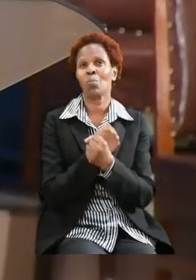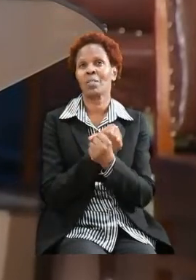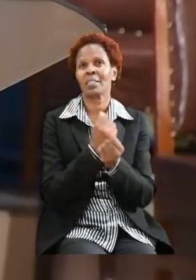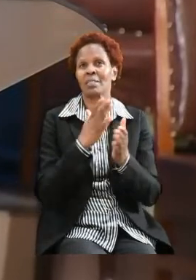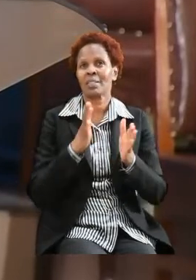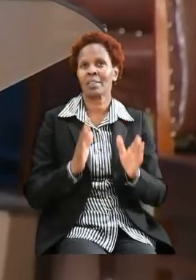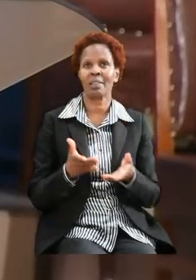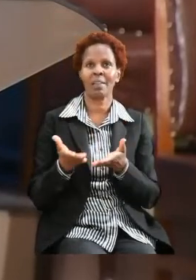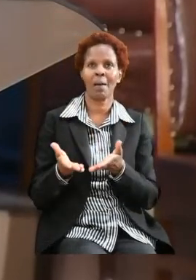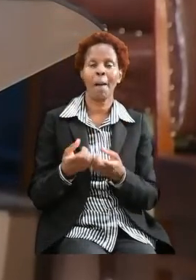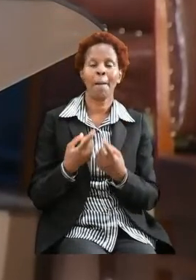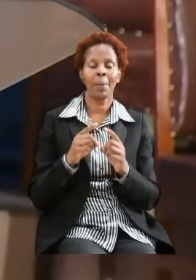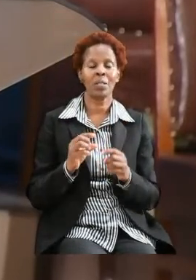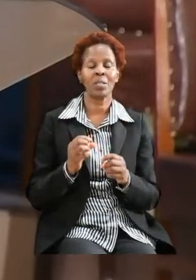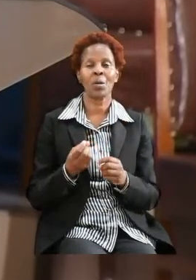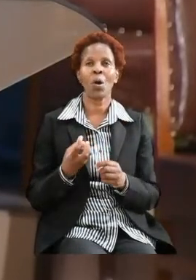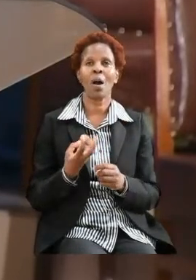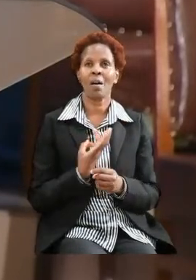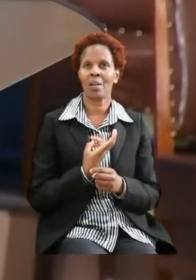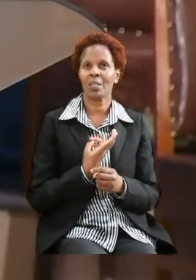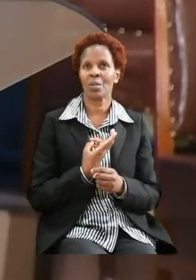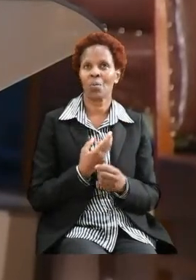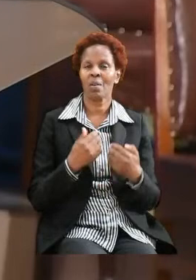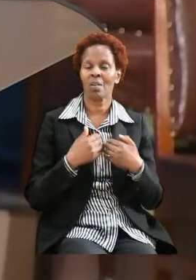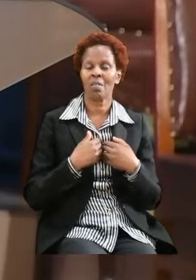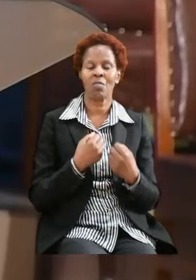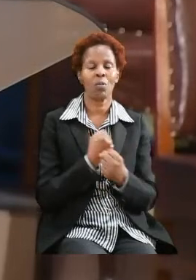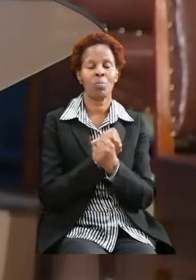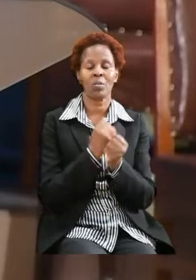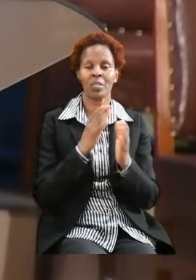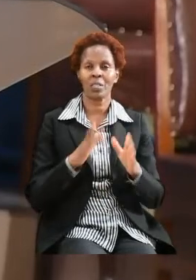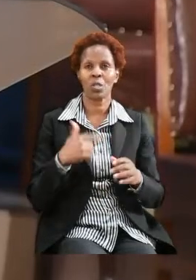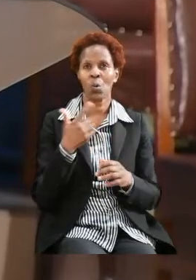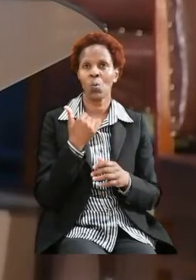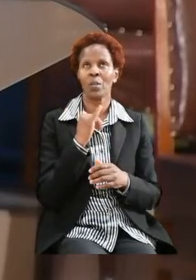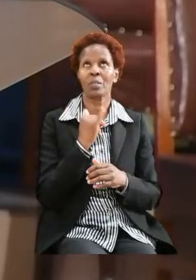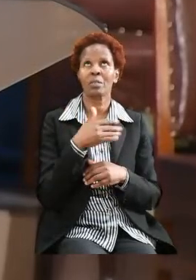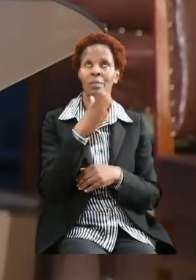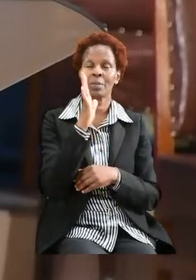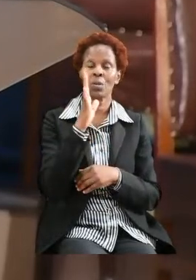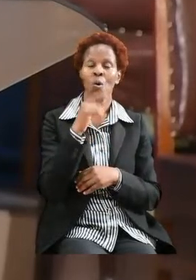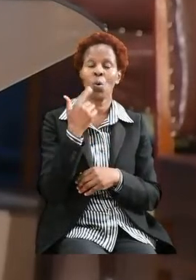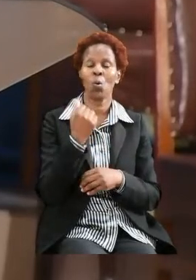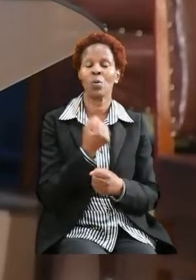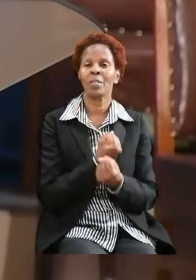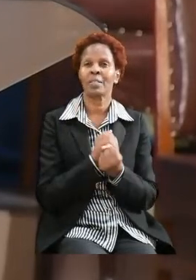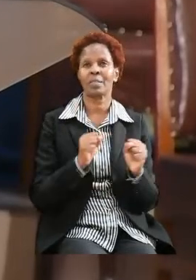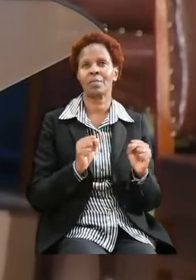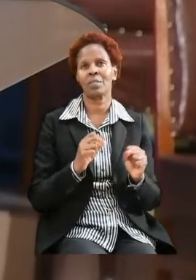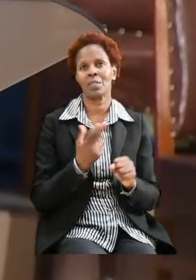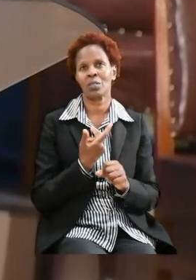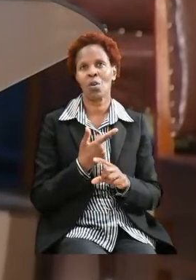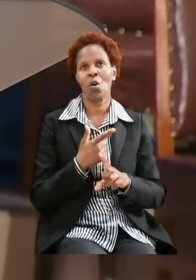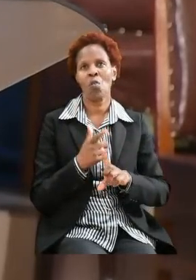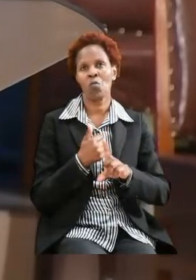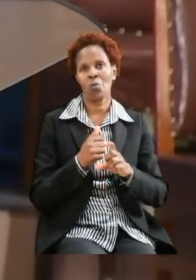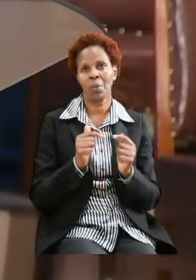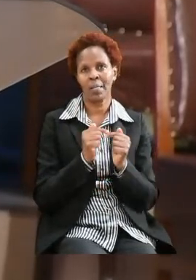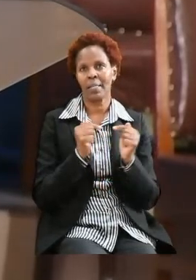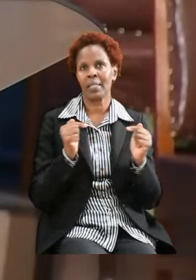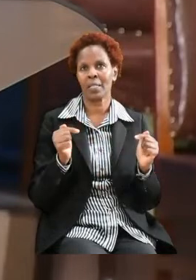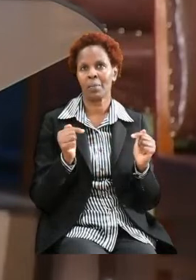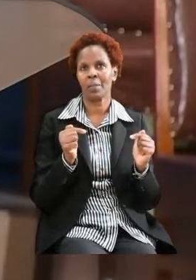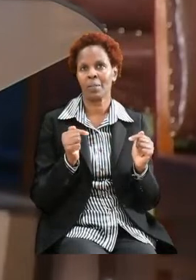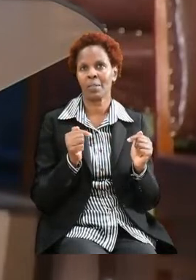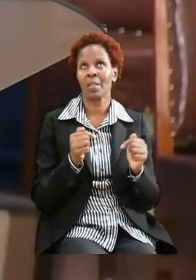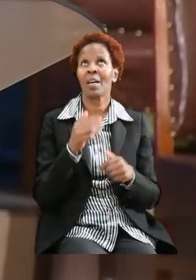Christians, we have a shepherd who is God, who will protect us and rescue us, and he